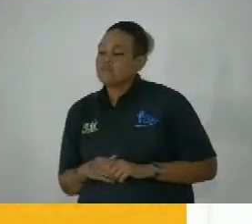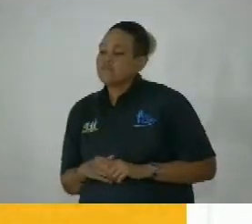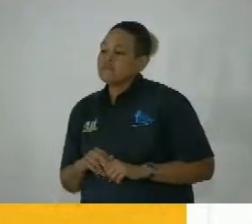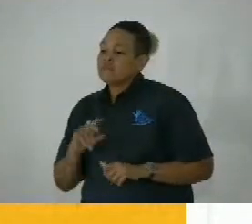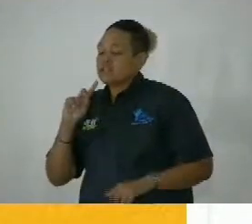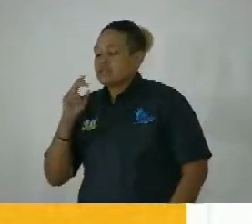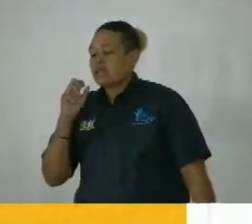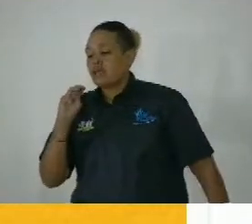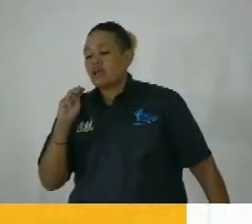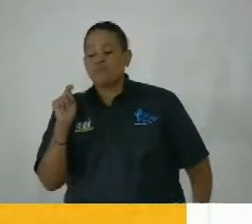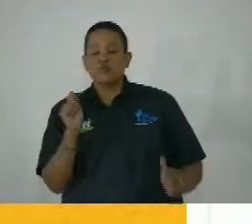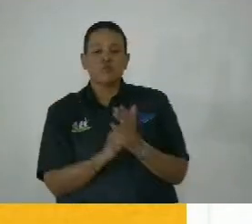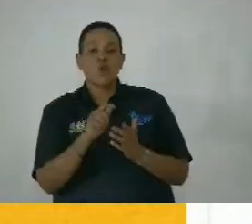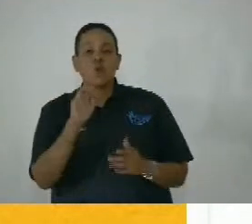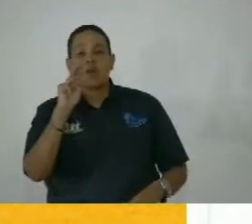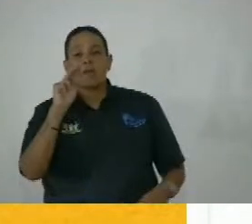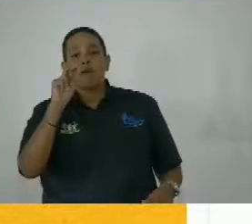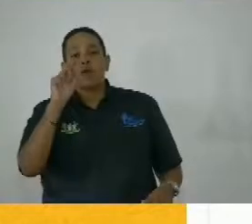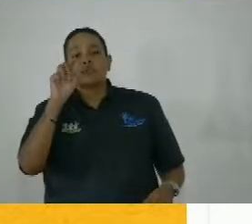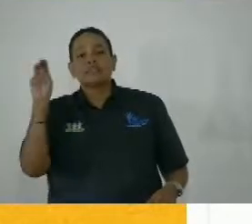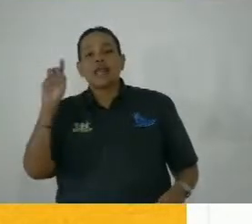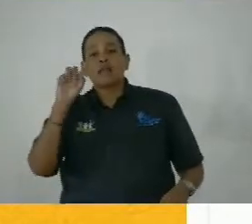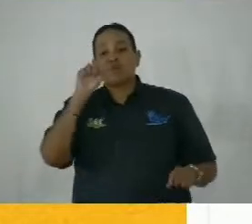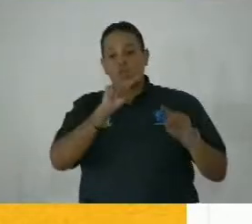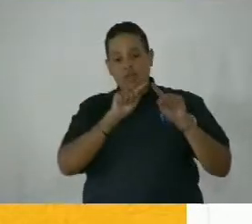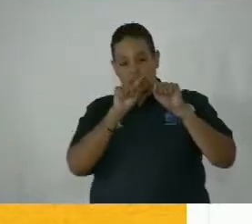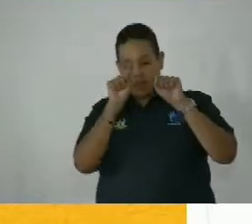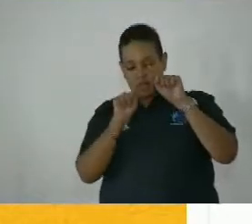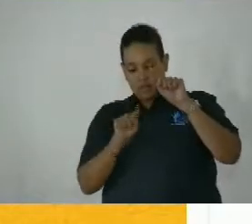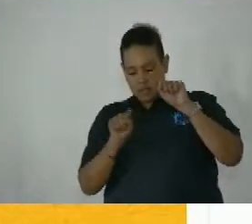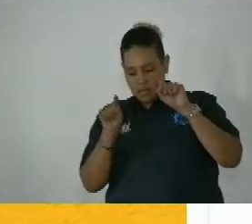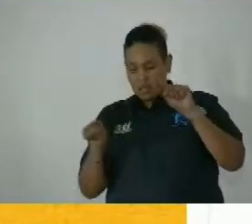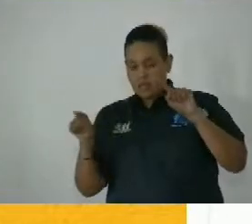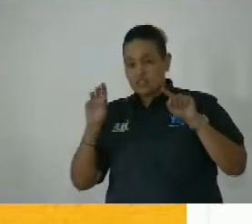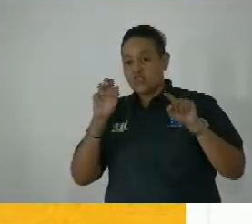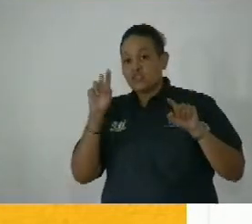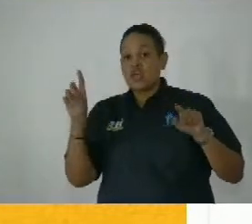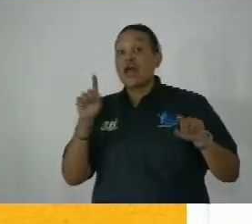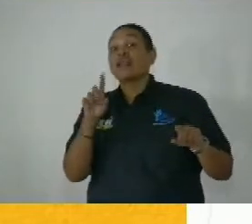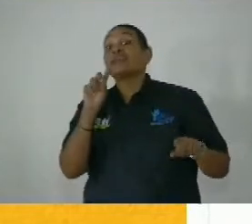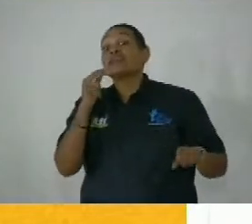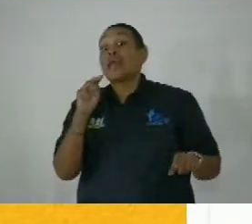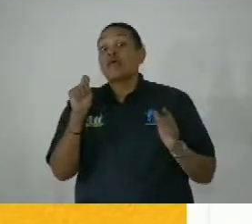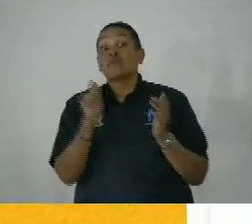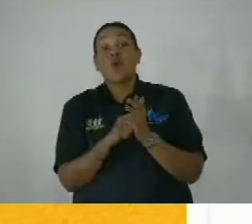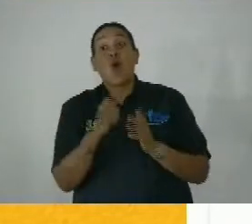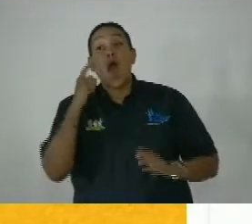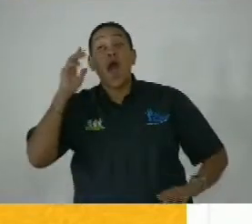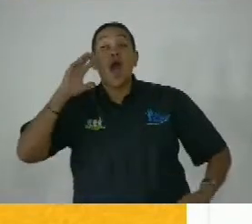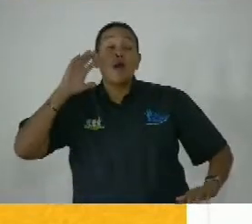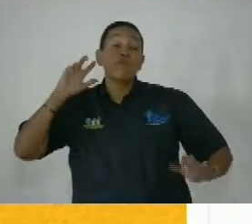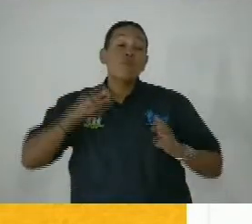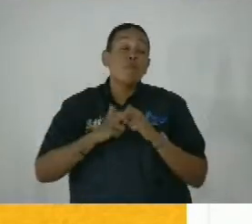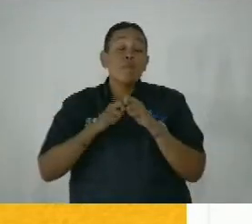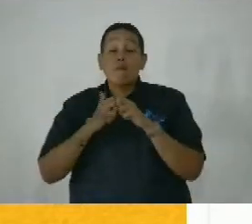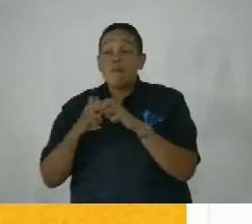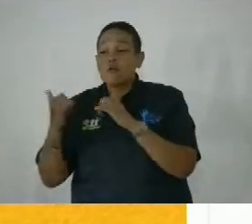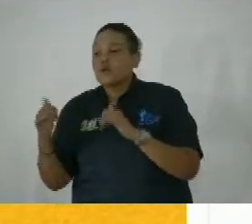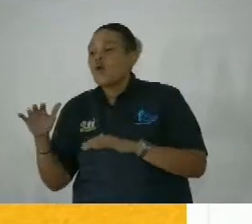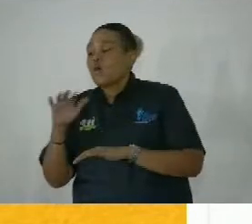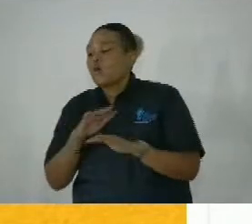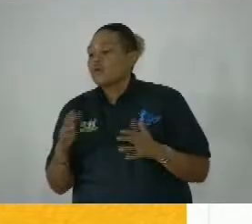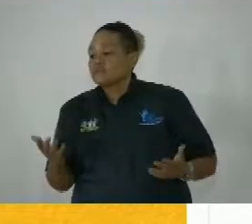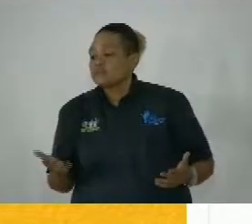Denham Town and Mount Salem is in the solid line below. And Denham Town is one which has been posing significant problems. We have not got the progress we